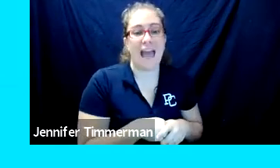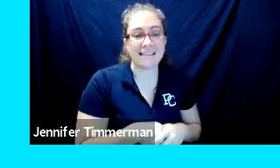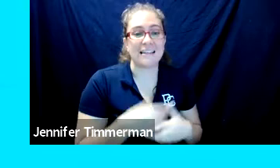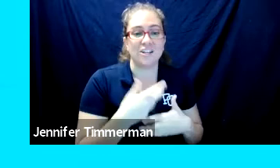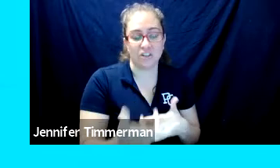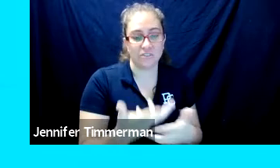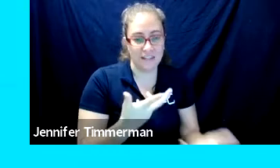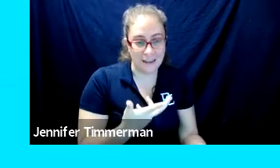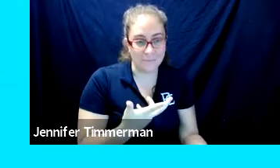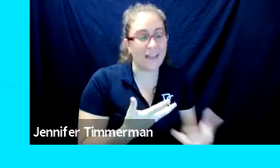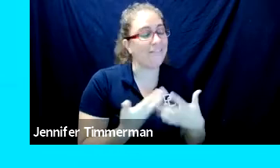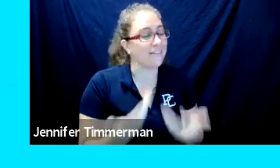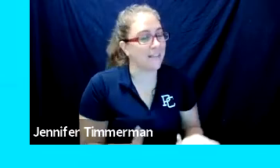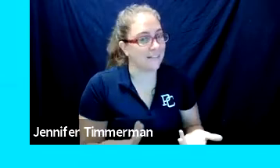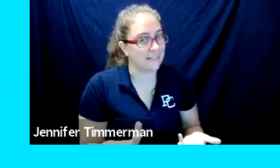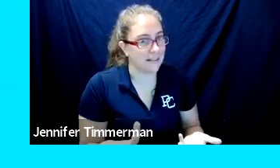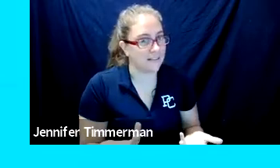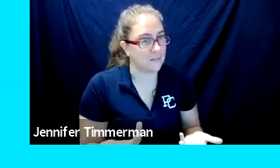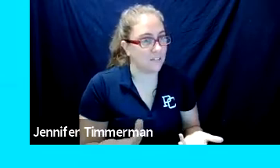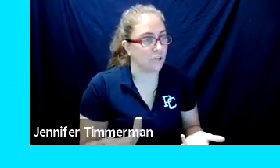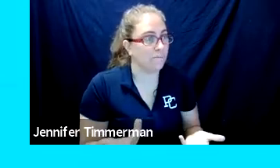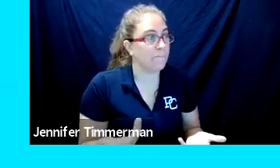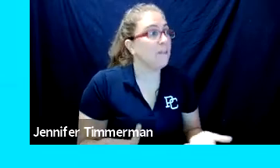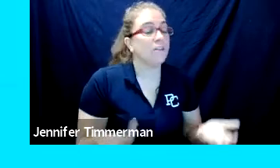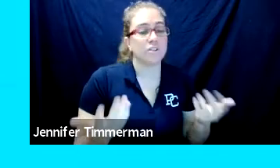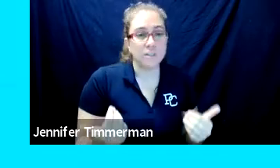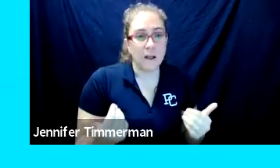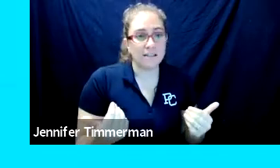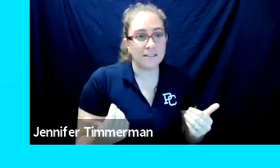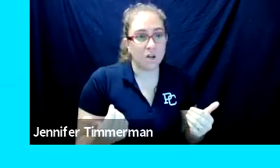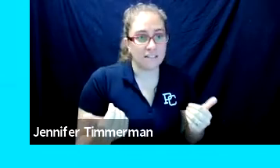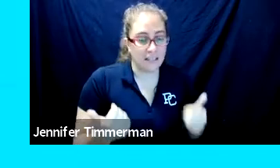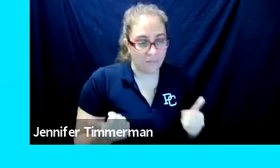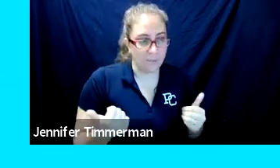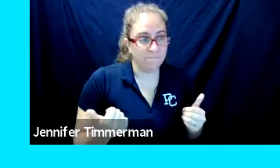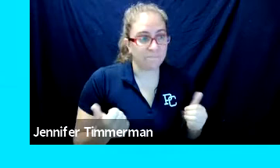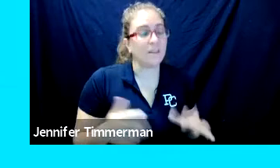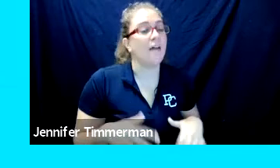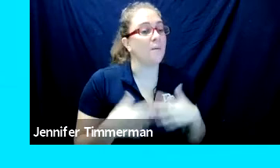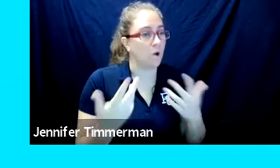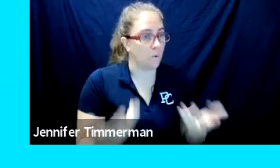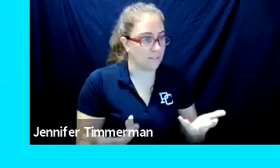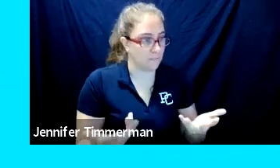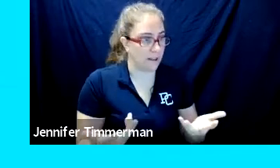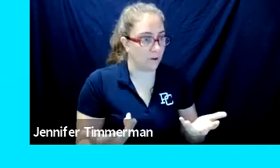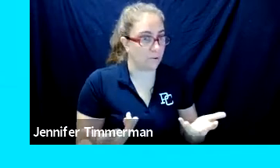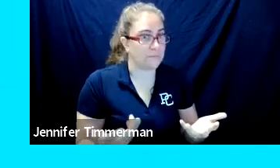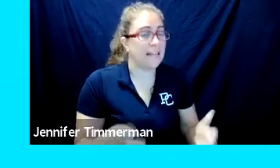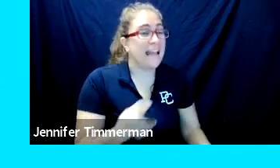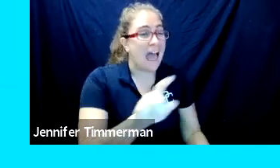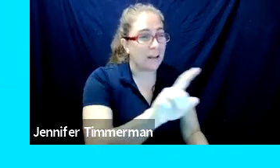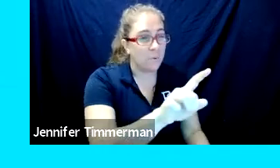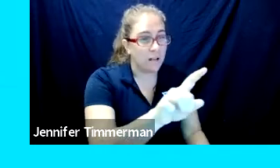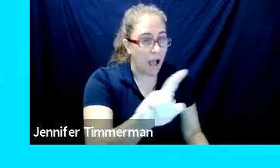phrases, asking each other's names and then saying that it's nice to meet you. So let's practice it all together, and then we'll go into breakout